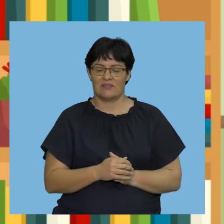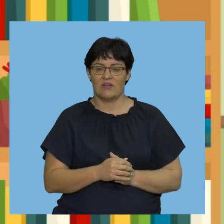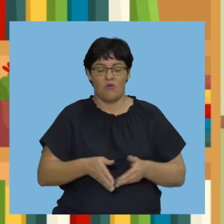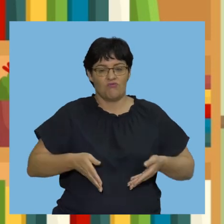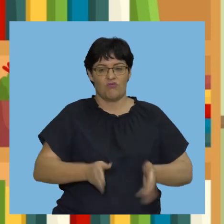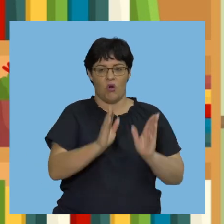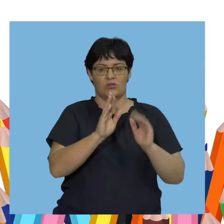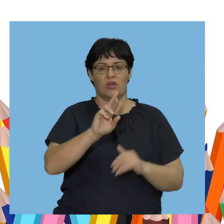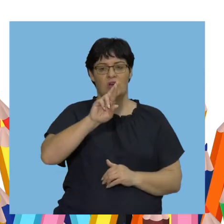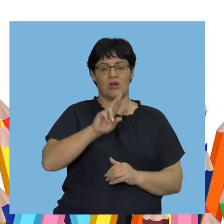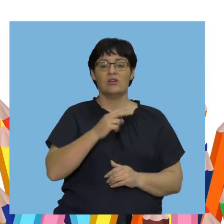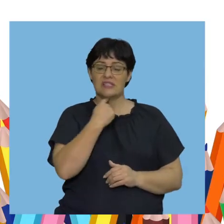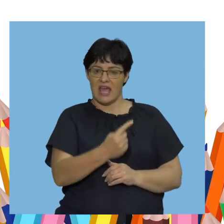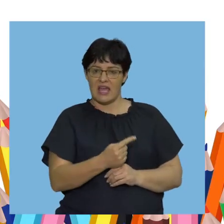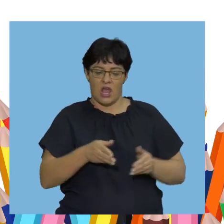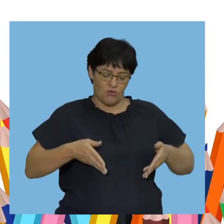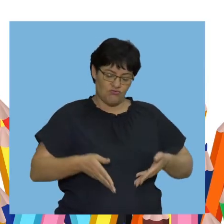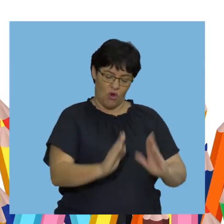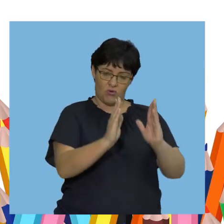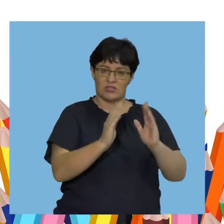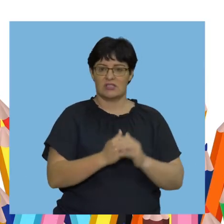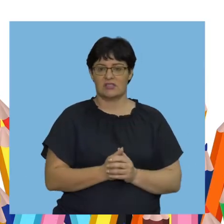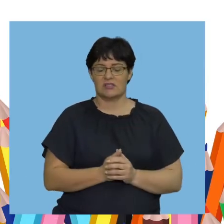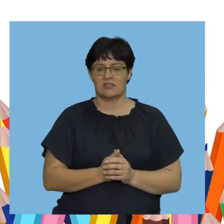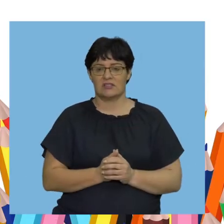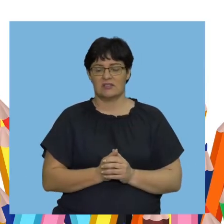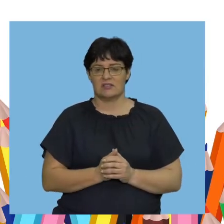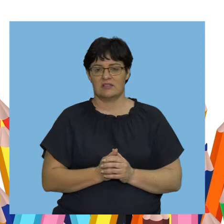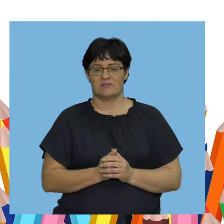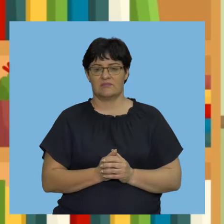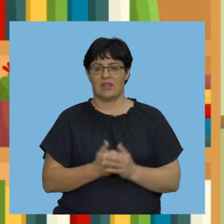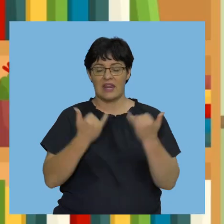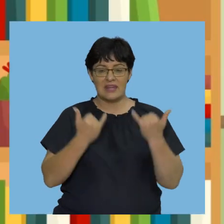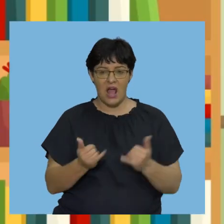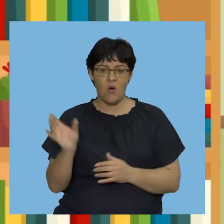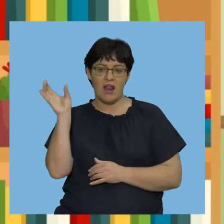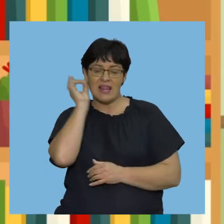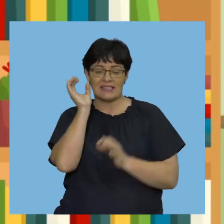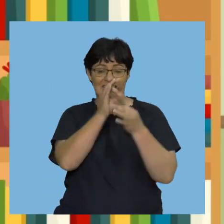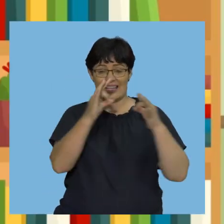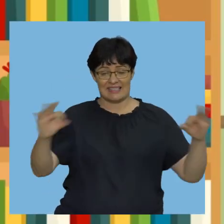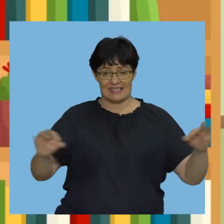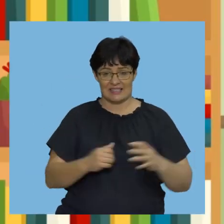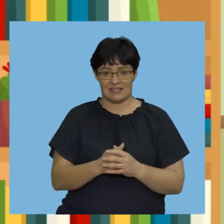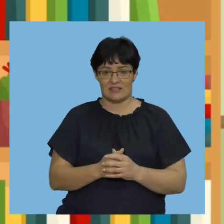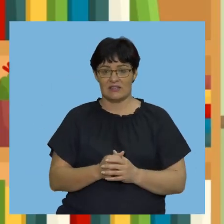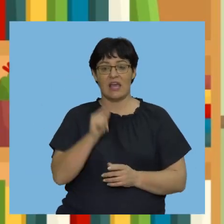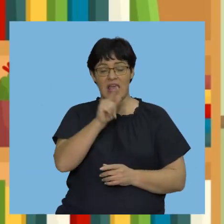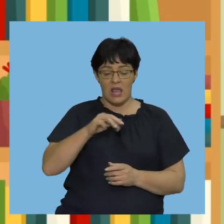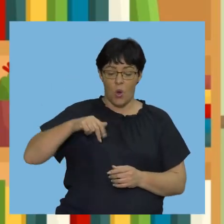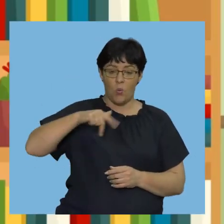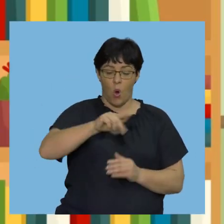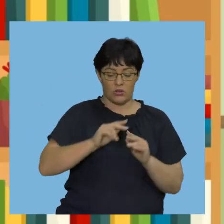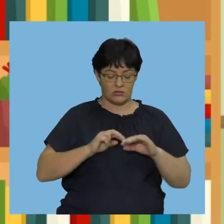Road. Say, road. Road. Now listen to this sentence. He